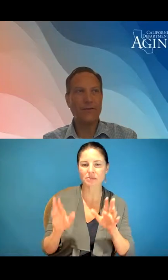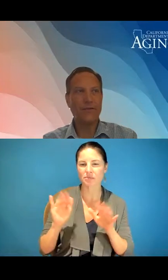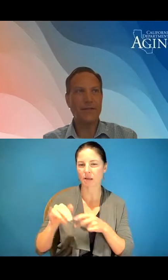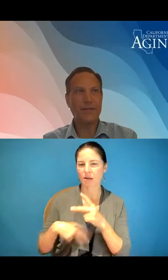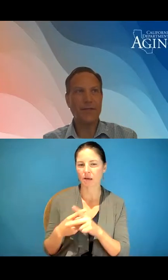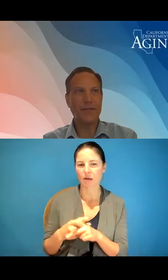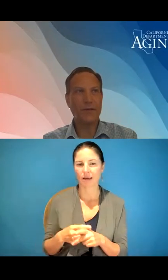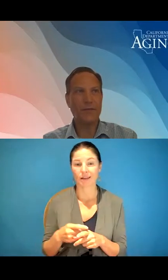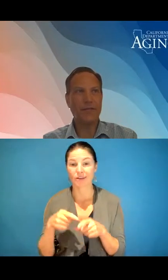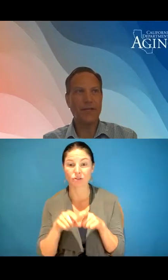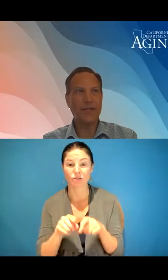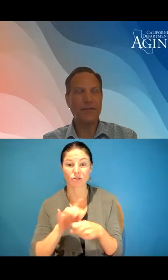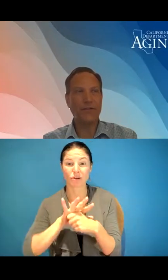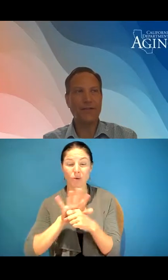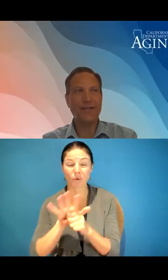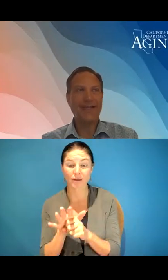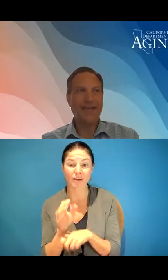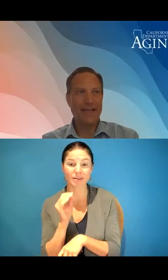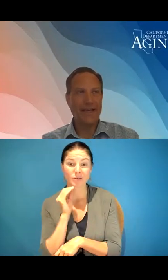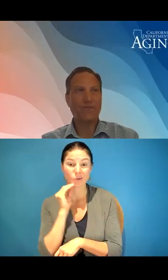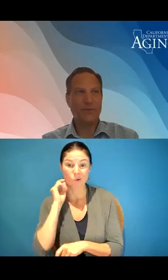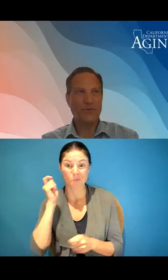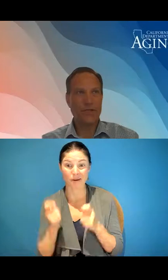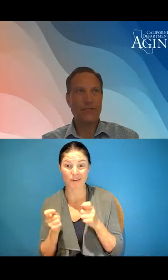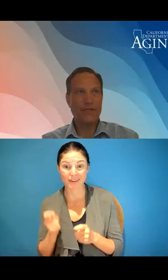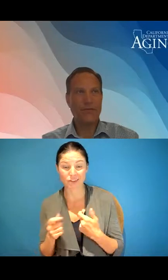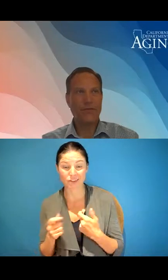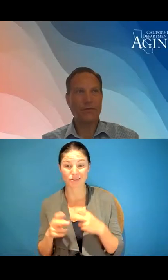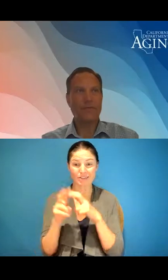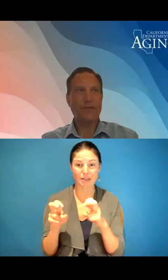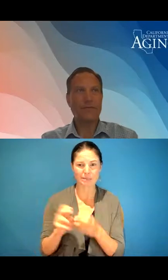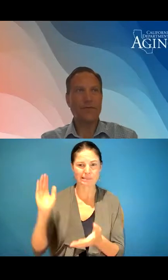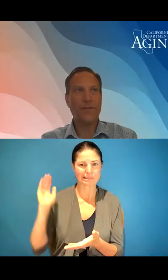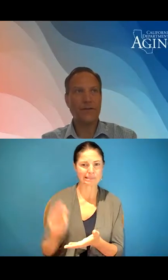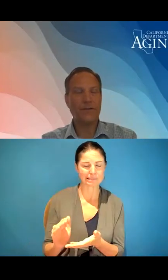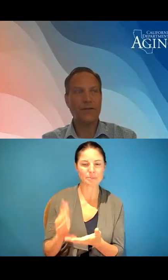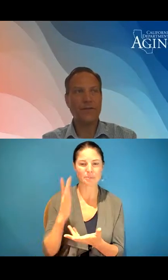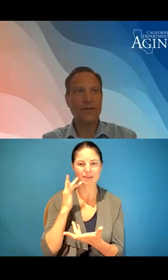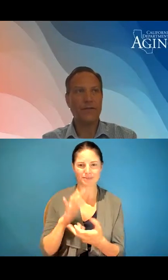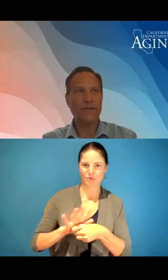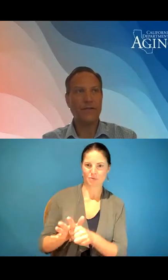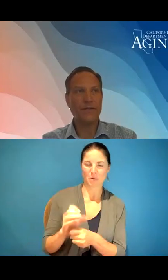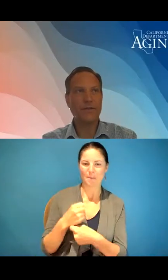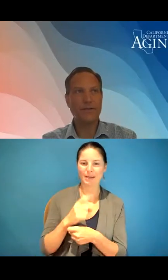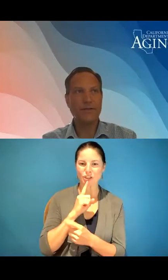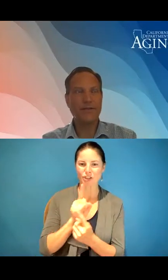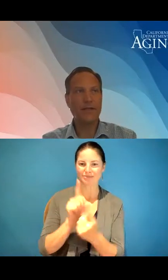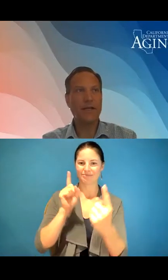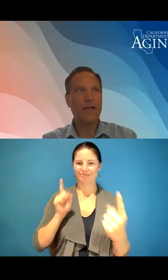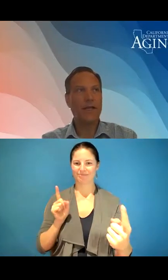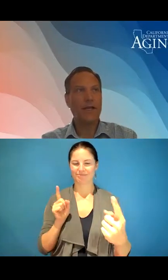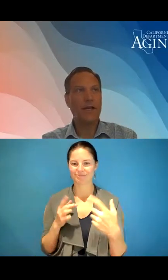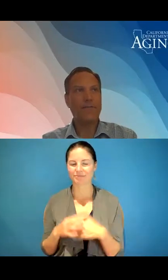these services, especially home modifications, as we were trying to be safe and responsible in terms of socially